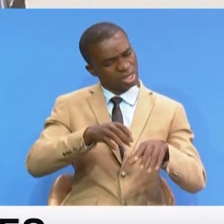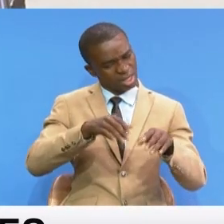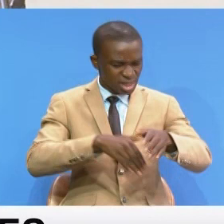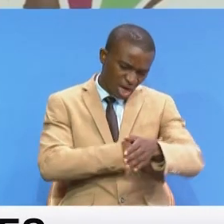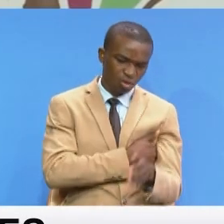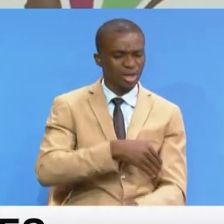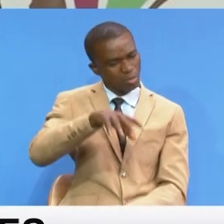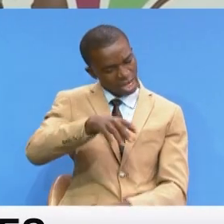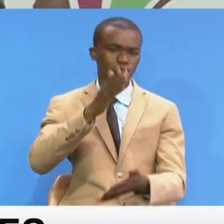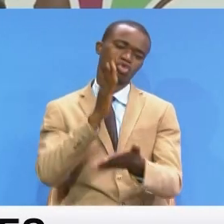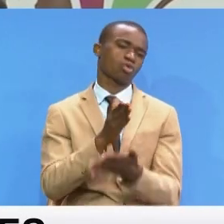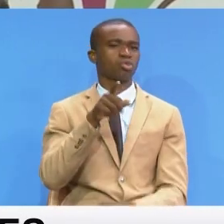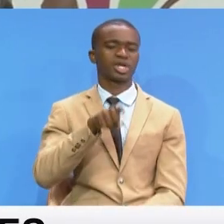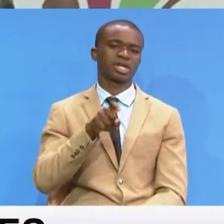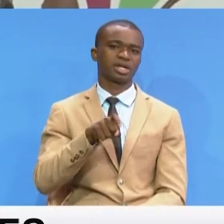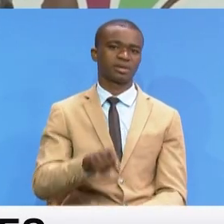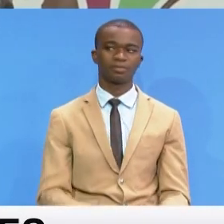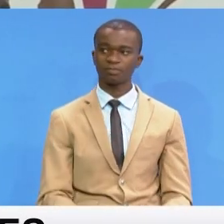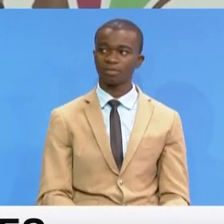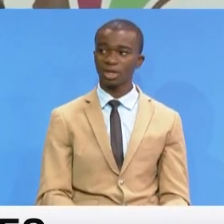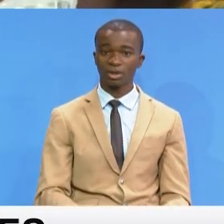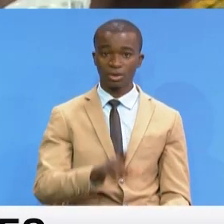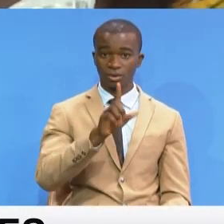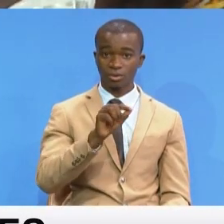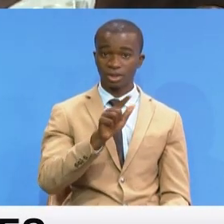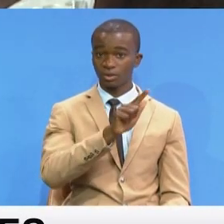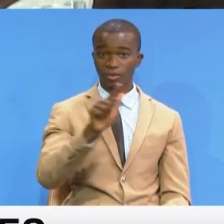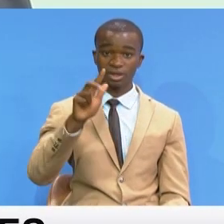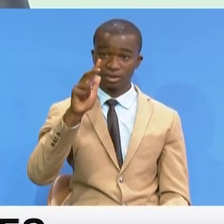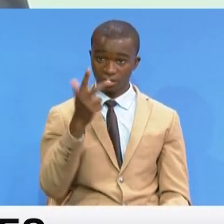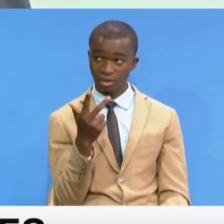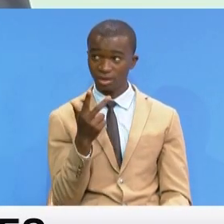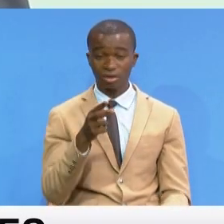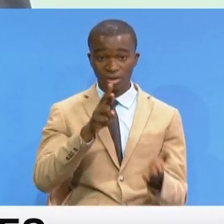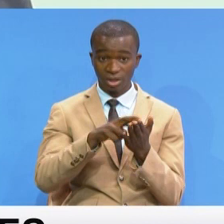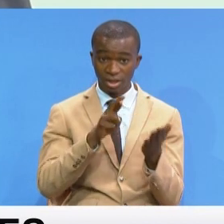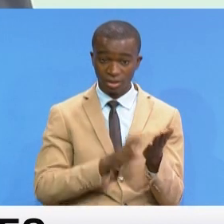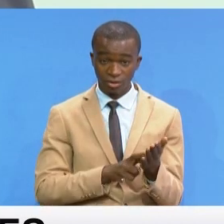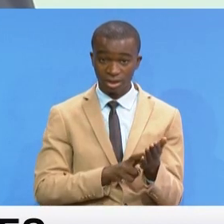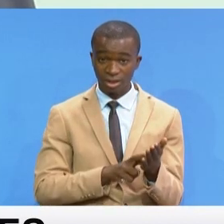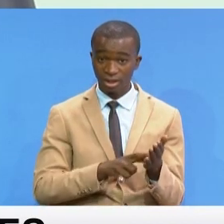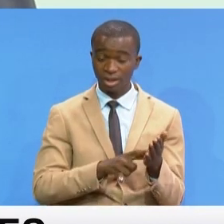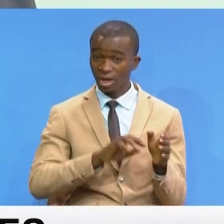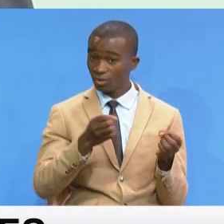marriage. The province in 2023 recorded